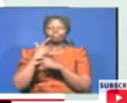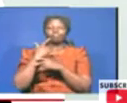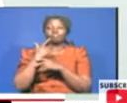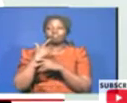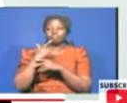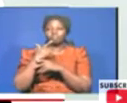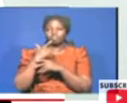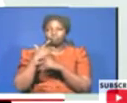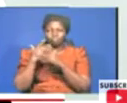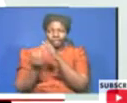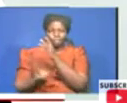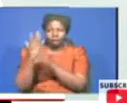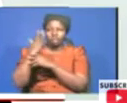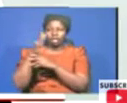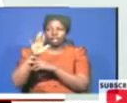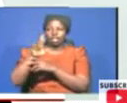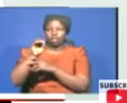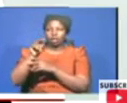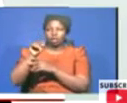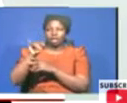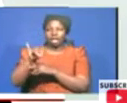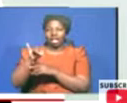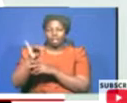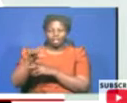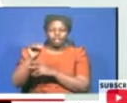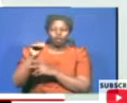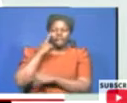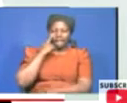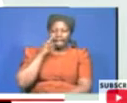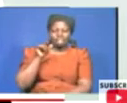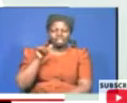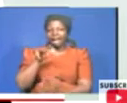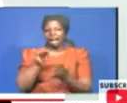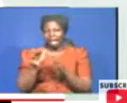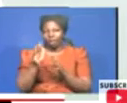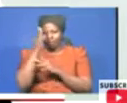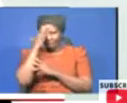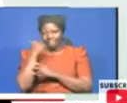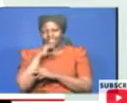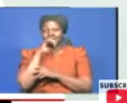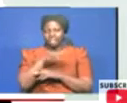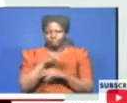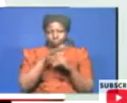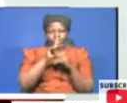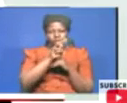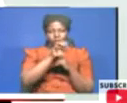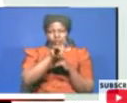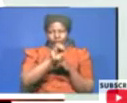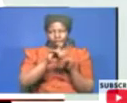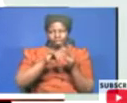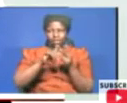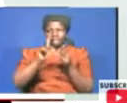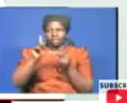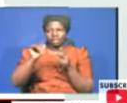looks like. Because we have slums, that is Kware slum, then we have Kataka, and we,